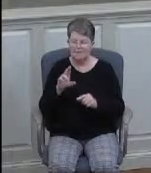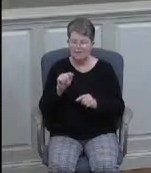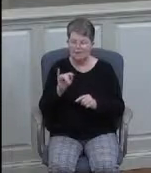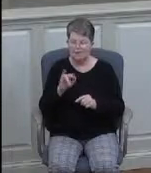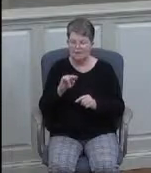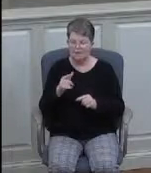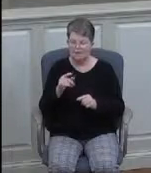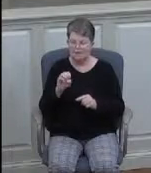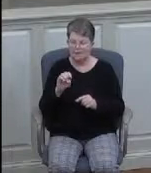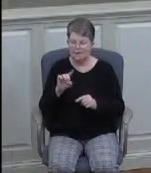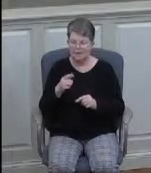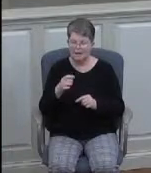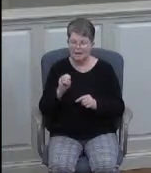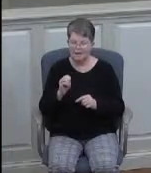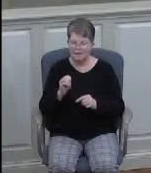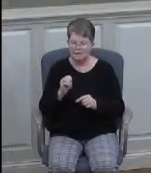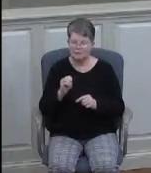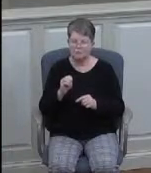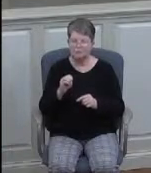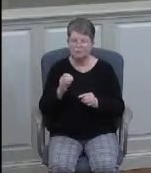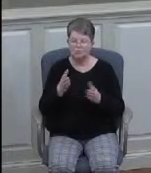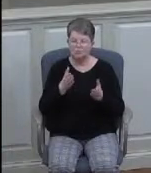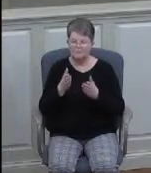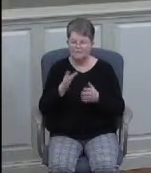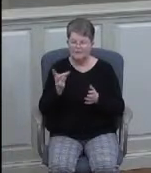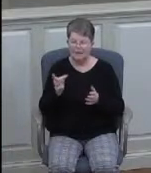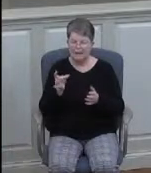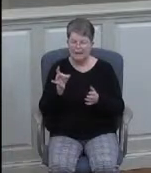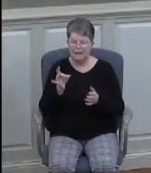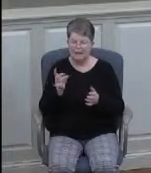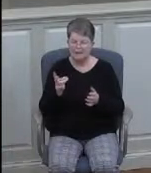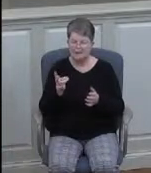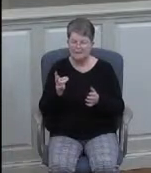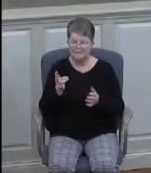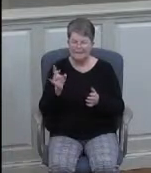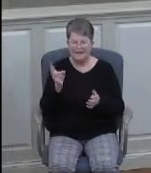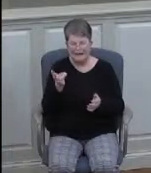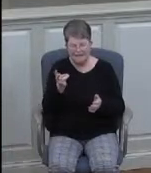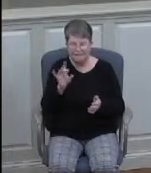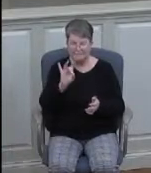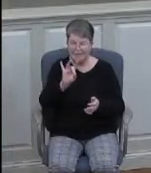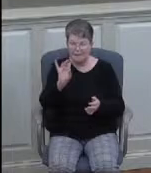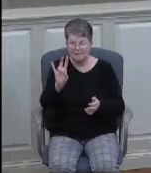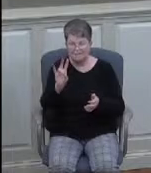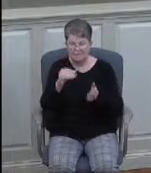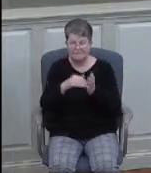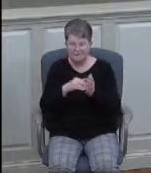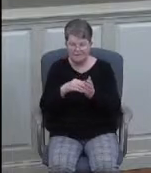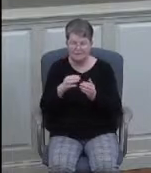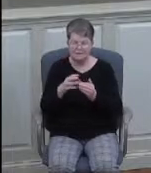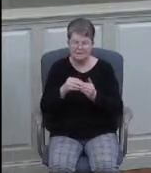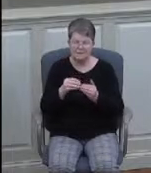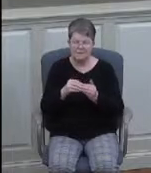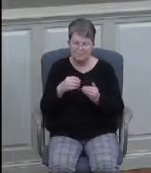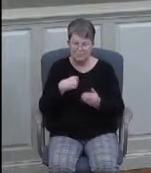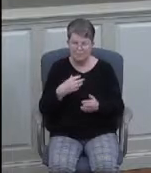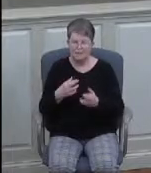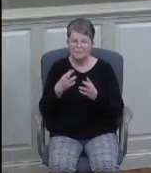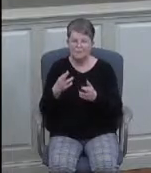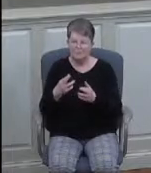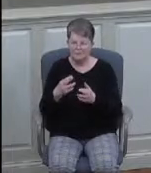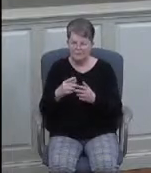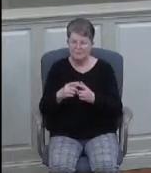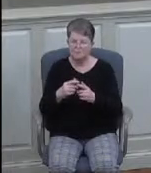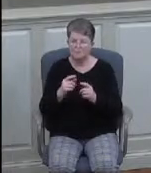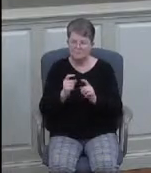in the amount of $87,000. Cutting Edge has been our vendor for several years with this contract as well, and we would recommend award of the